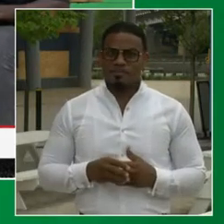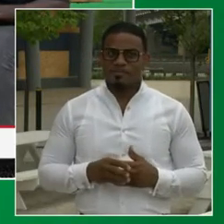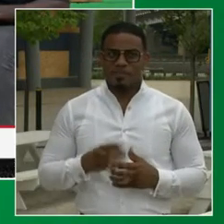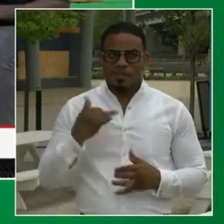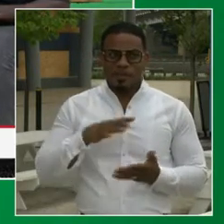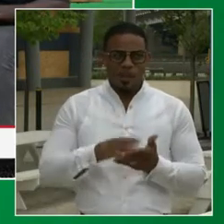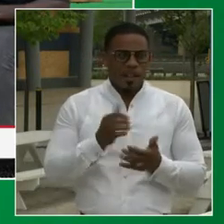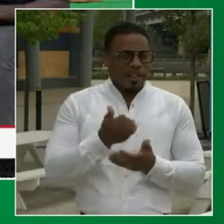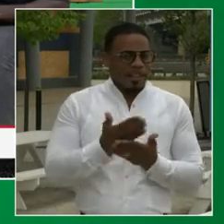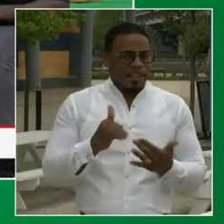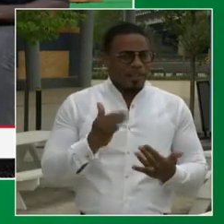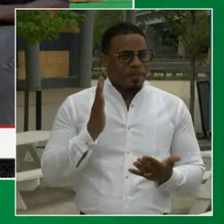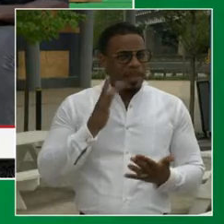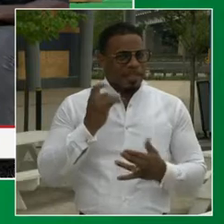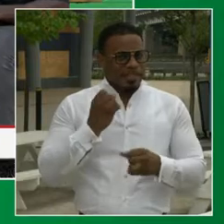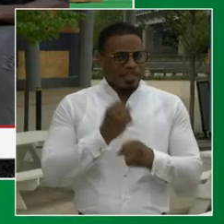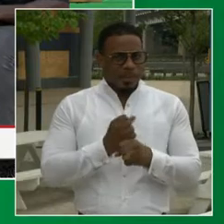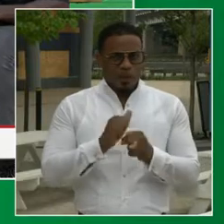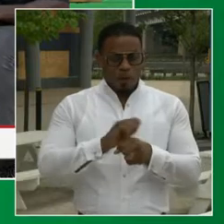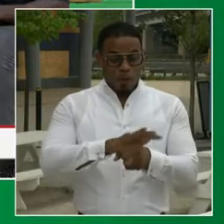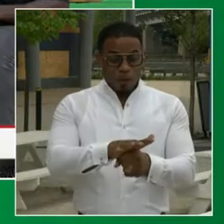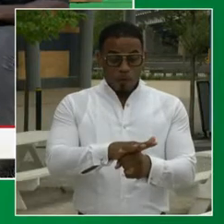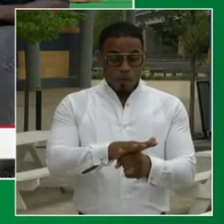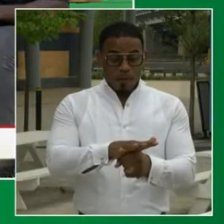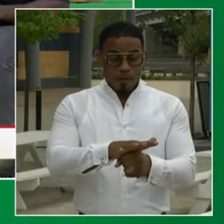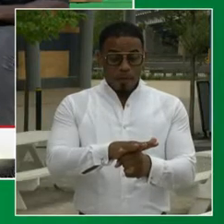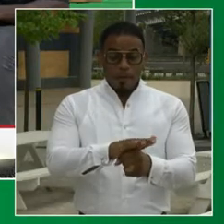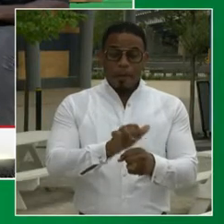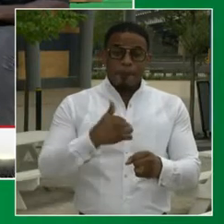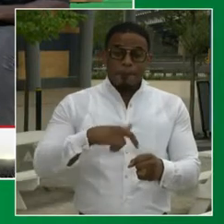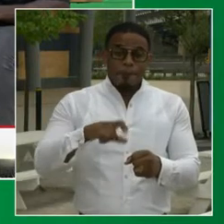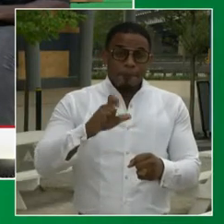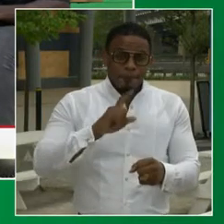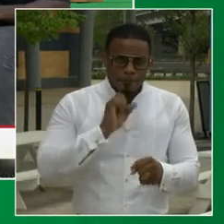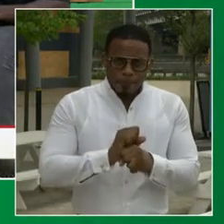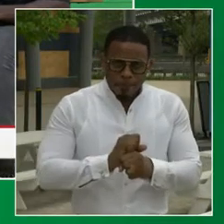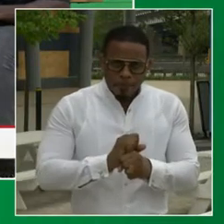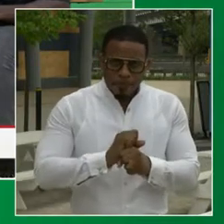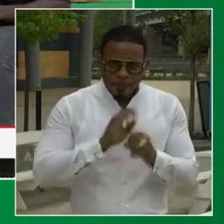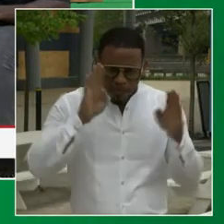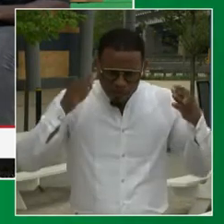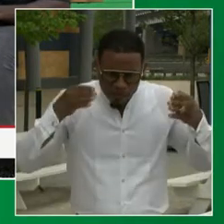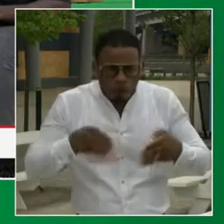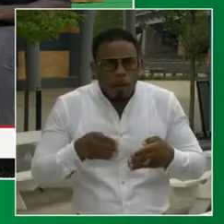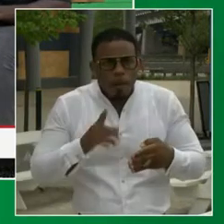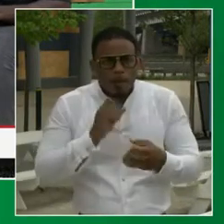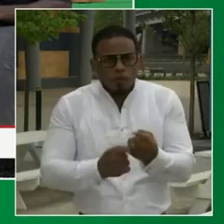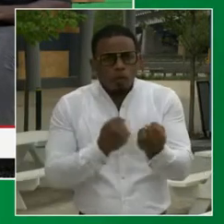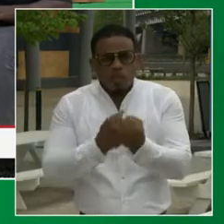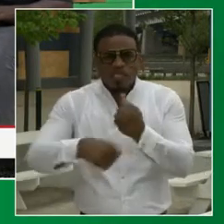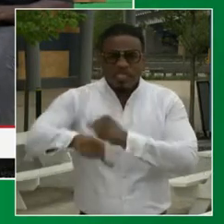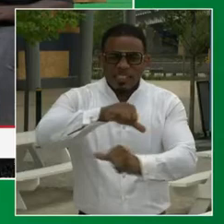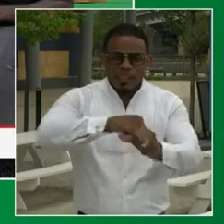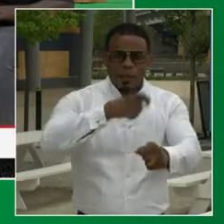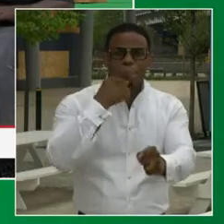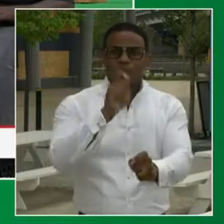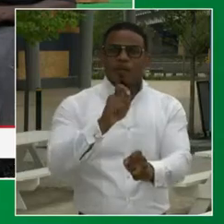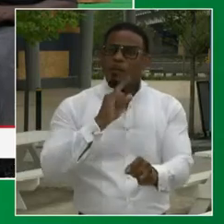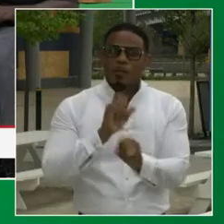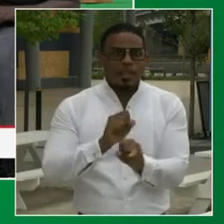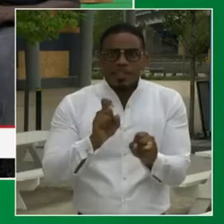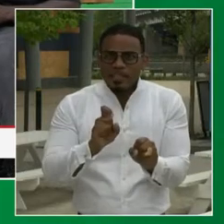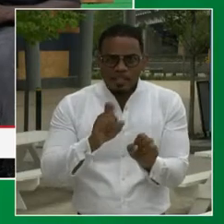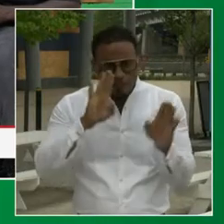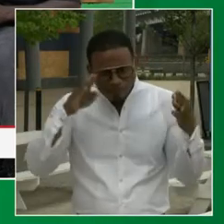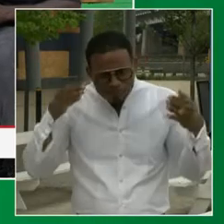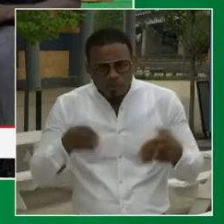we have learned anything this past year with COVID-19, it's that we need to really hunker down and be supportive of each other. We really need